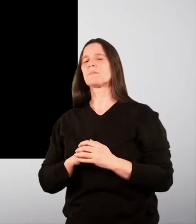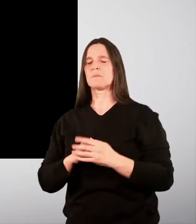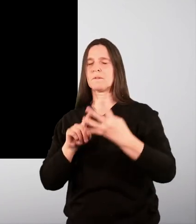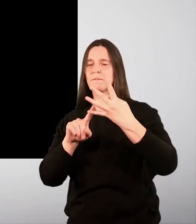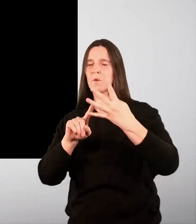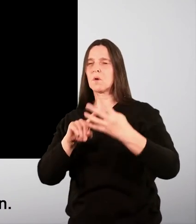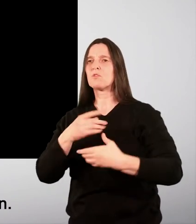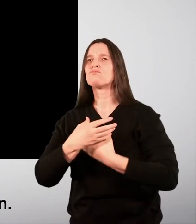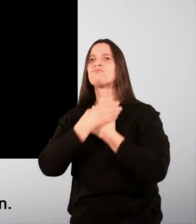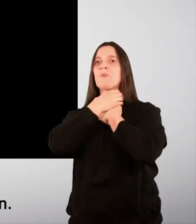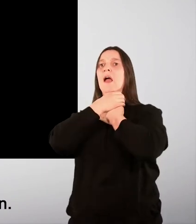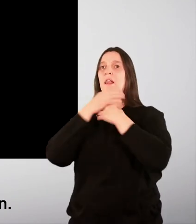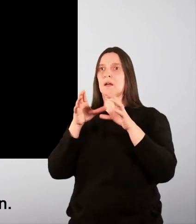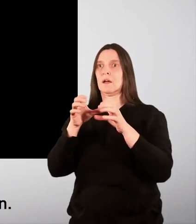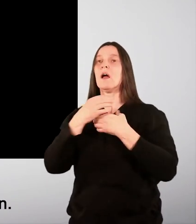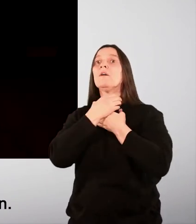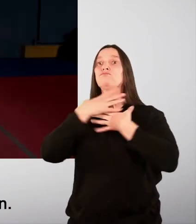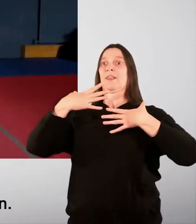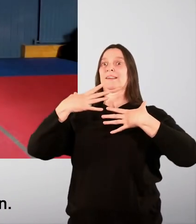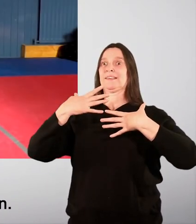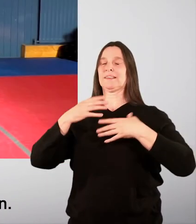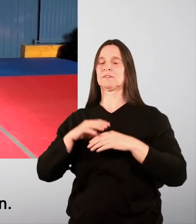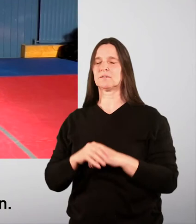defense. Each of these lessons will be